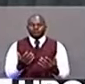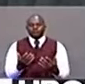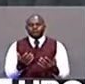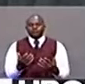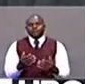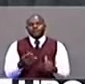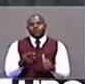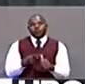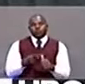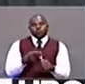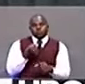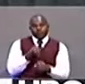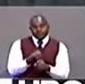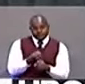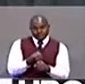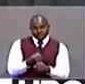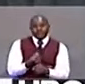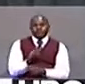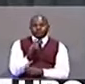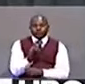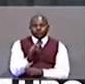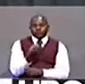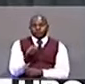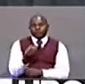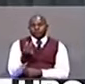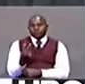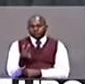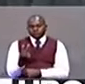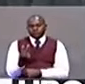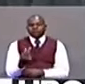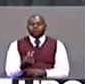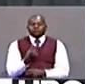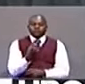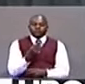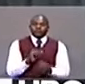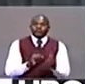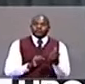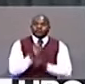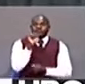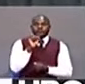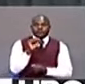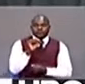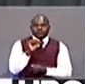in August 2002. In 2015,